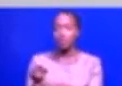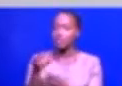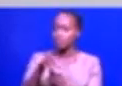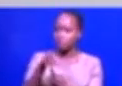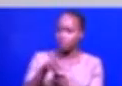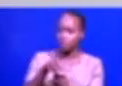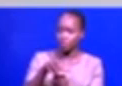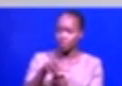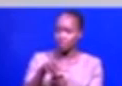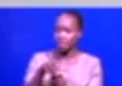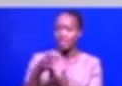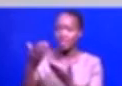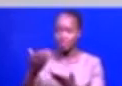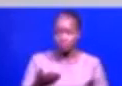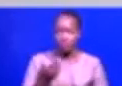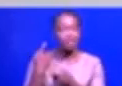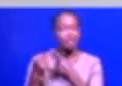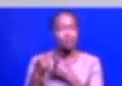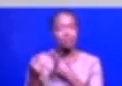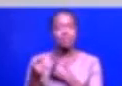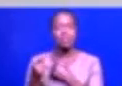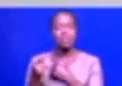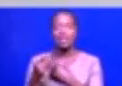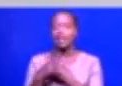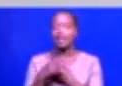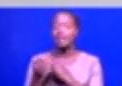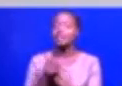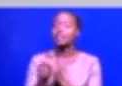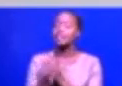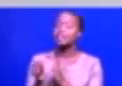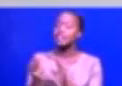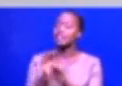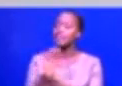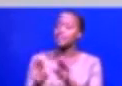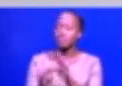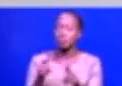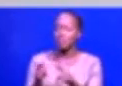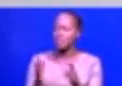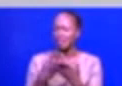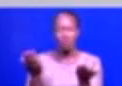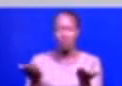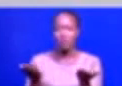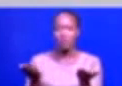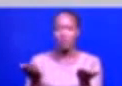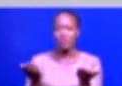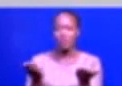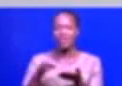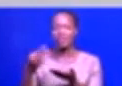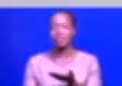championship, they brought in their experience and their skills and all that, but somehow it didn't